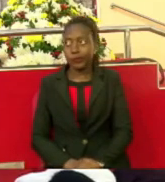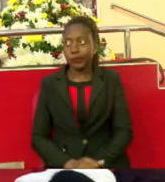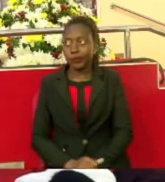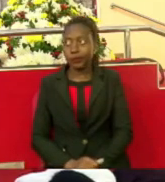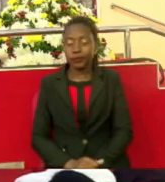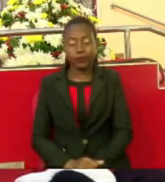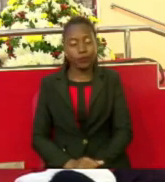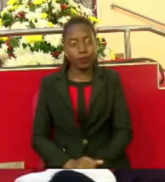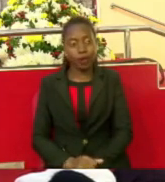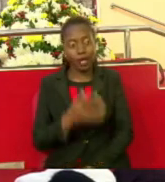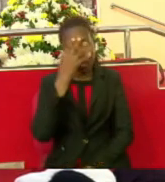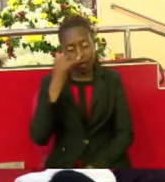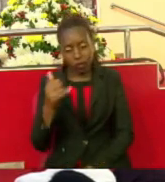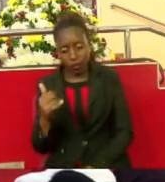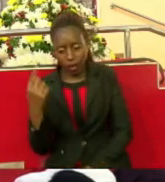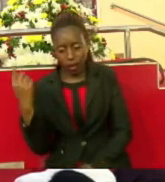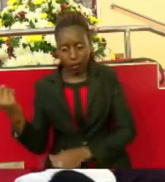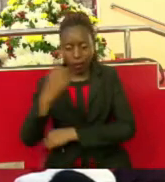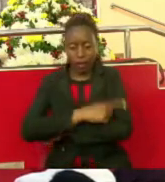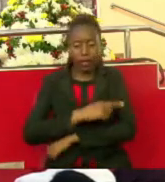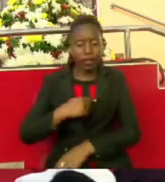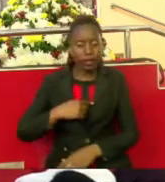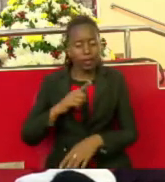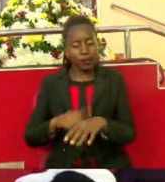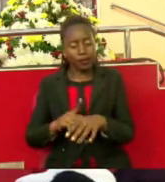That's why one day when I went to a different school